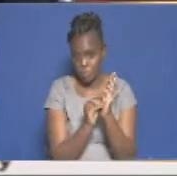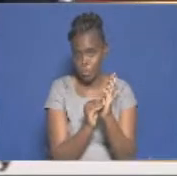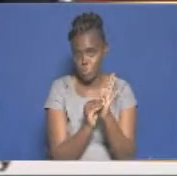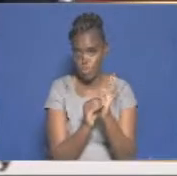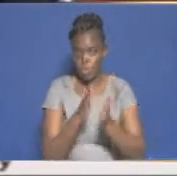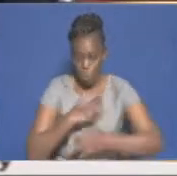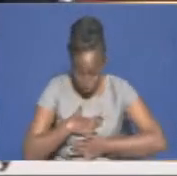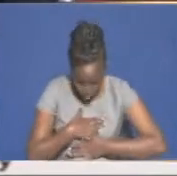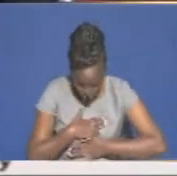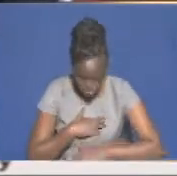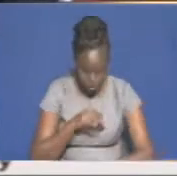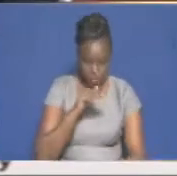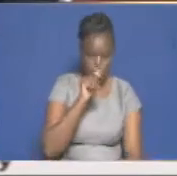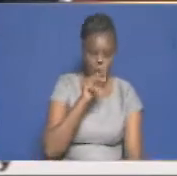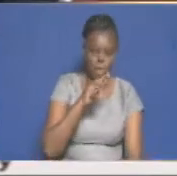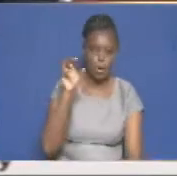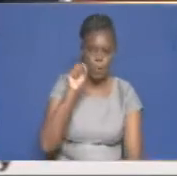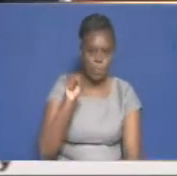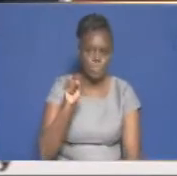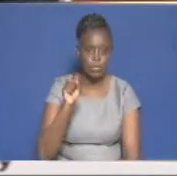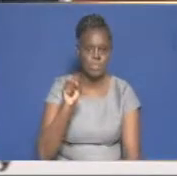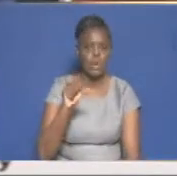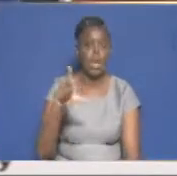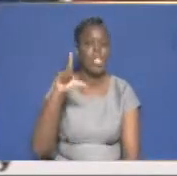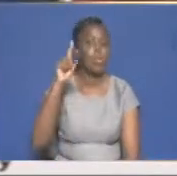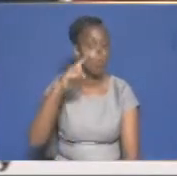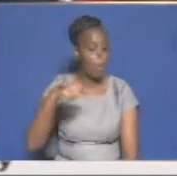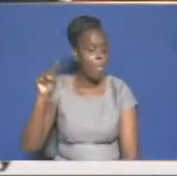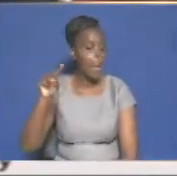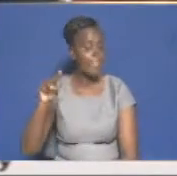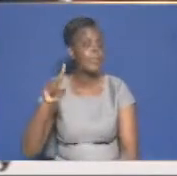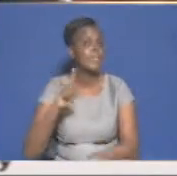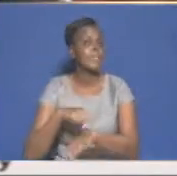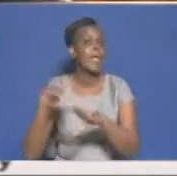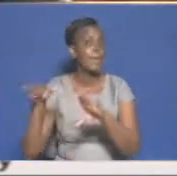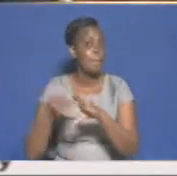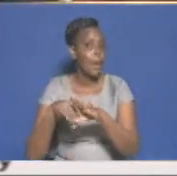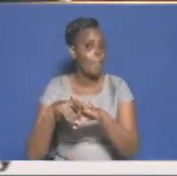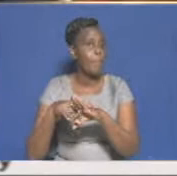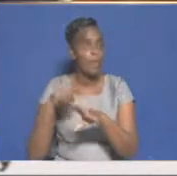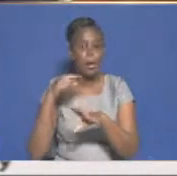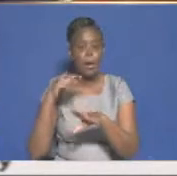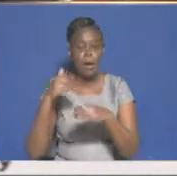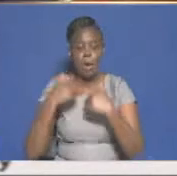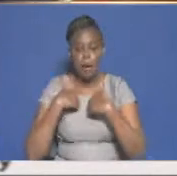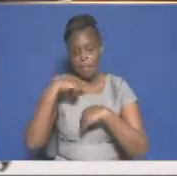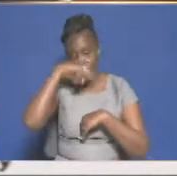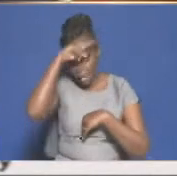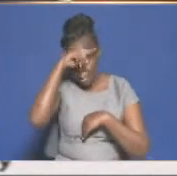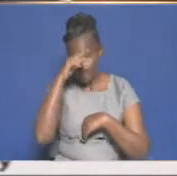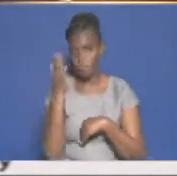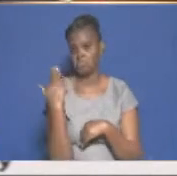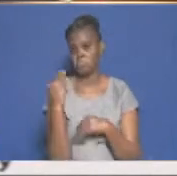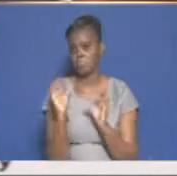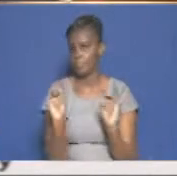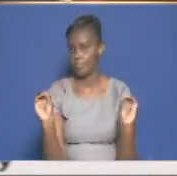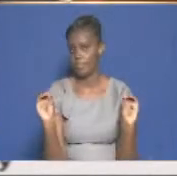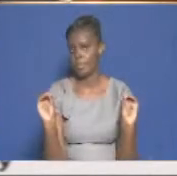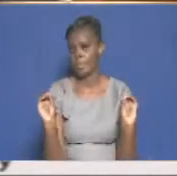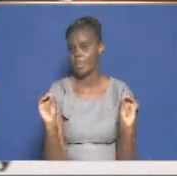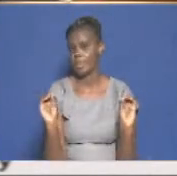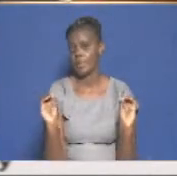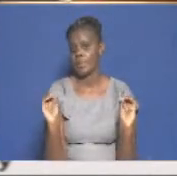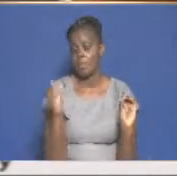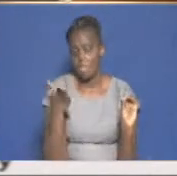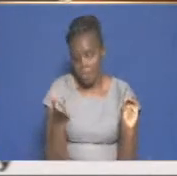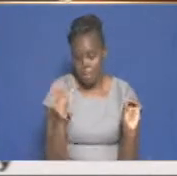And it was passed when our colleagues, some of them who didn't have degrees then, were in Parliament and they